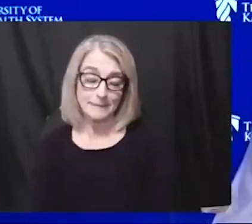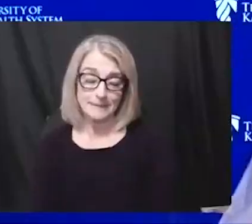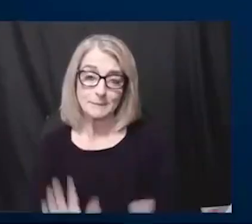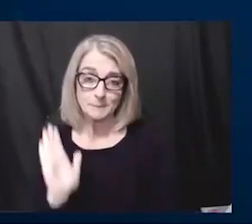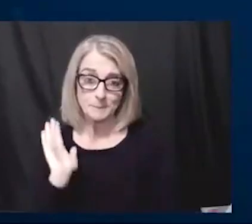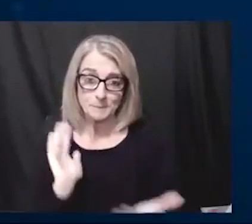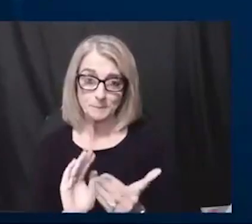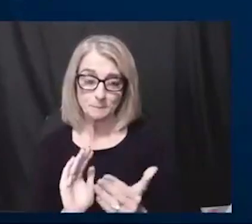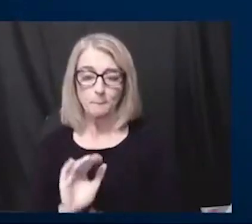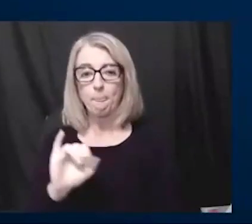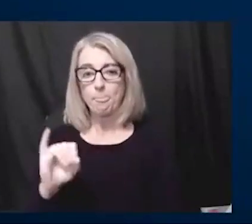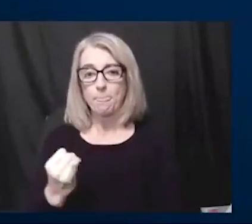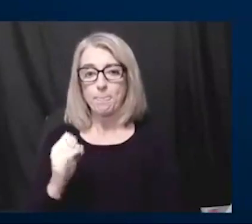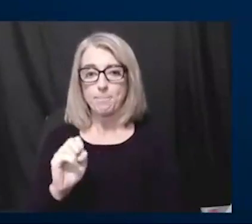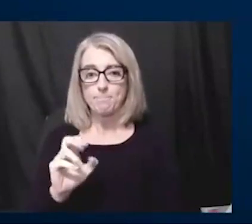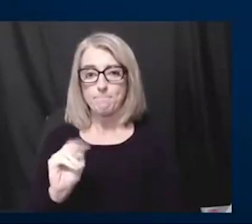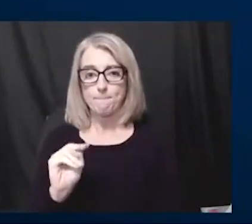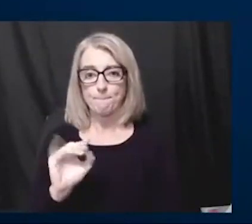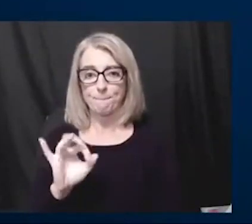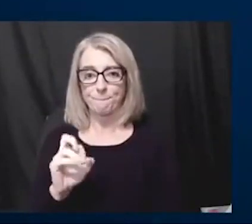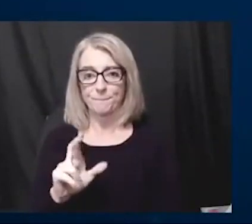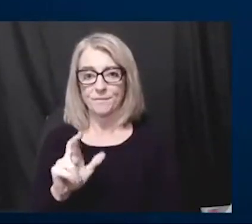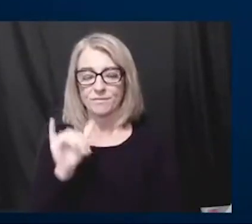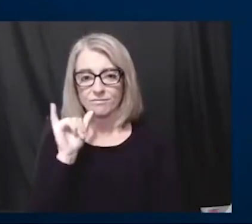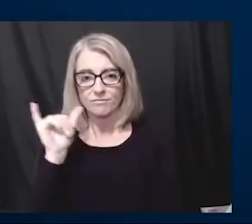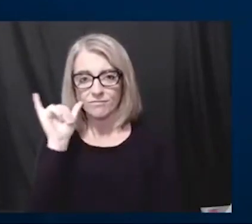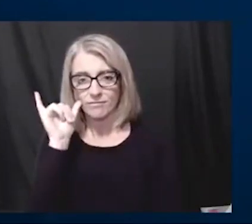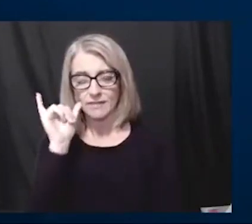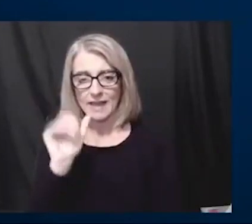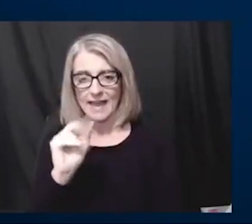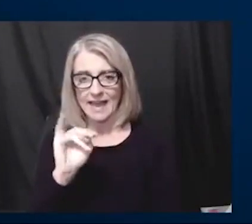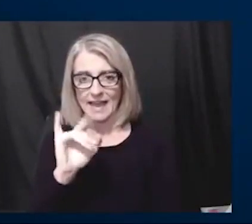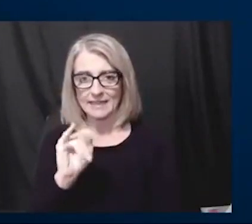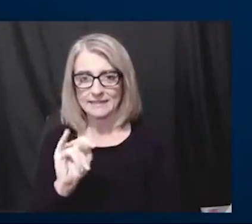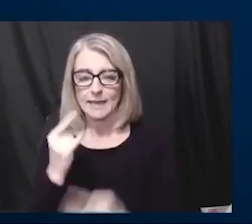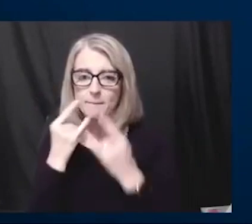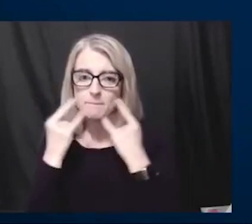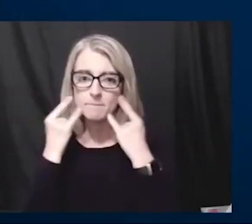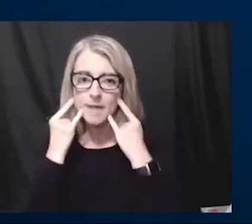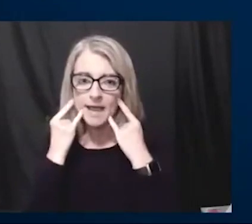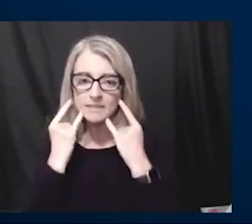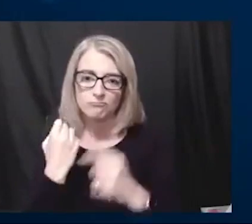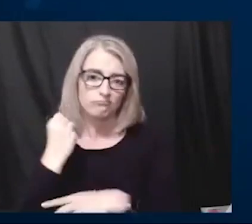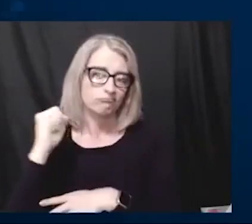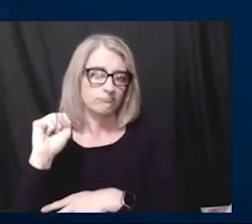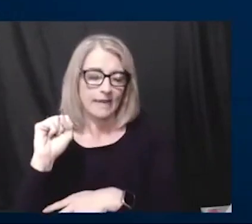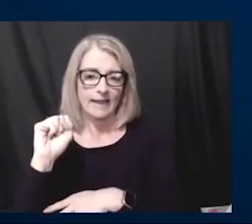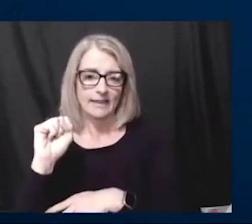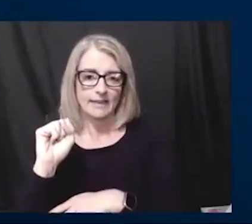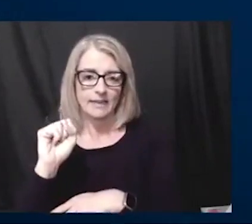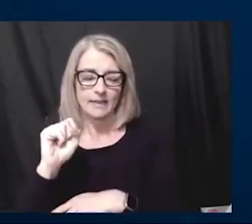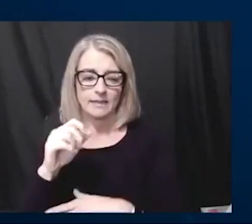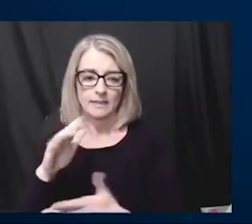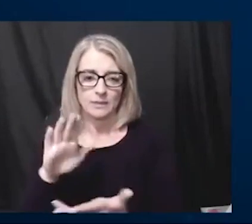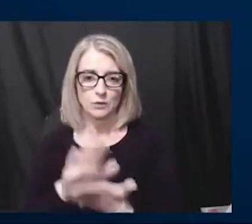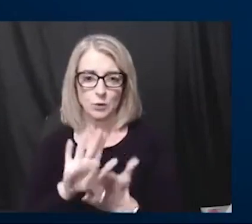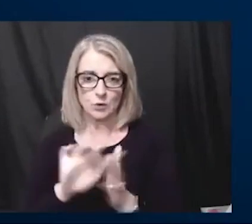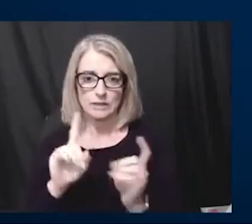there a lot with the Ozarks, so. But I think it does change some behaviors, whether or not it's necessarily masking or just